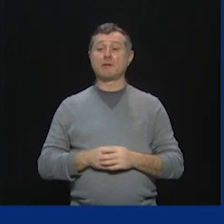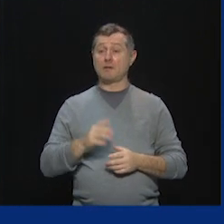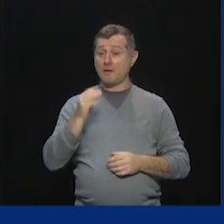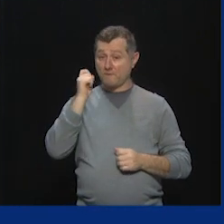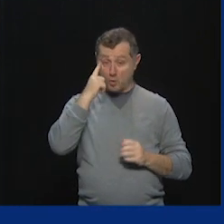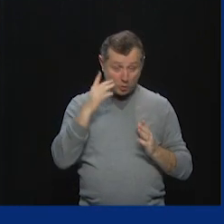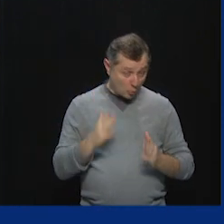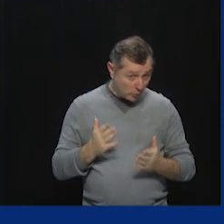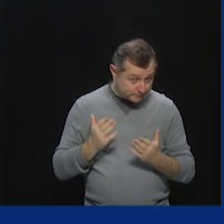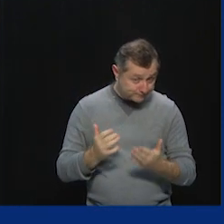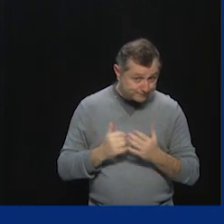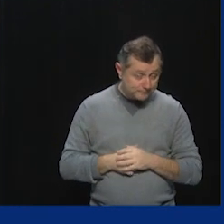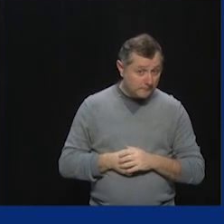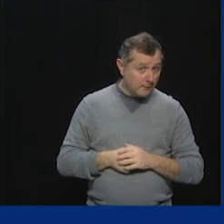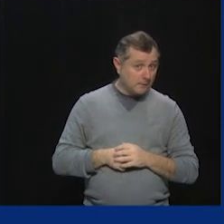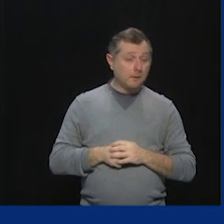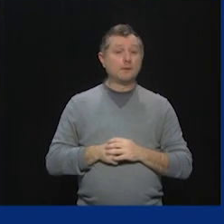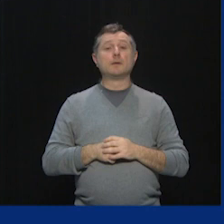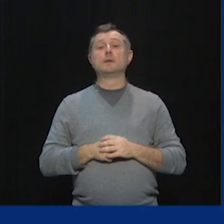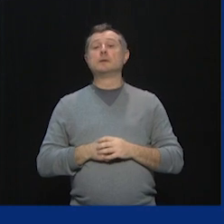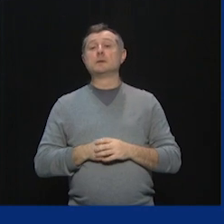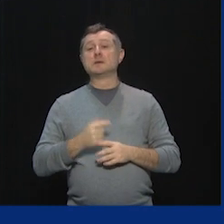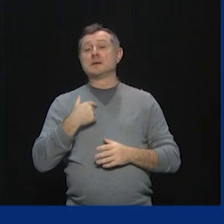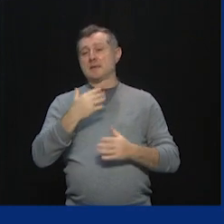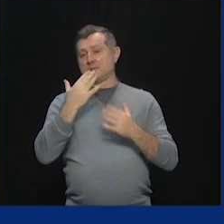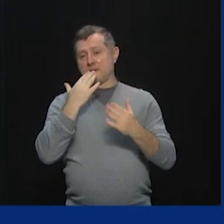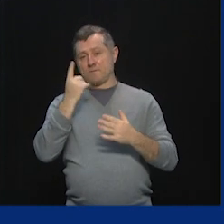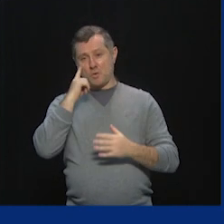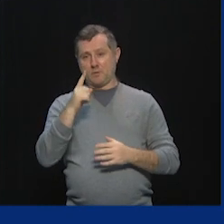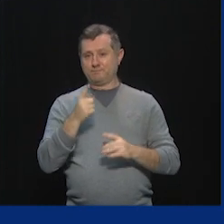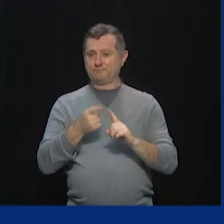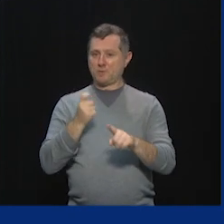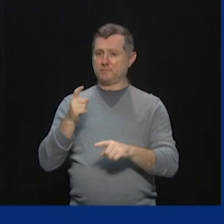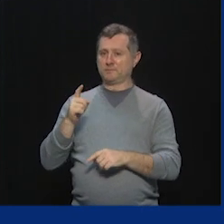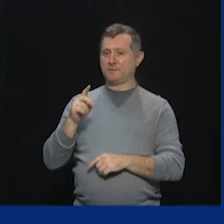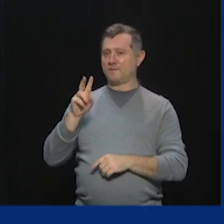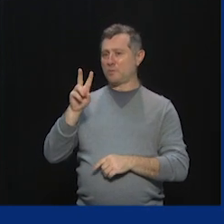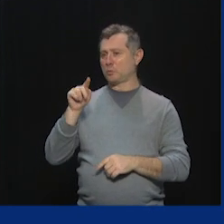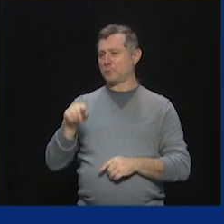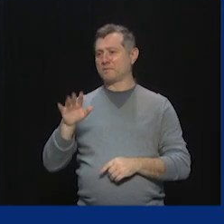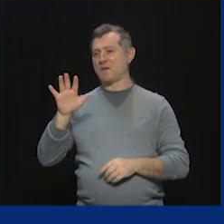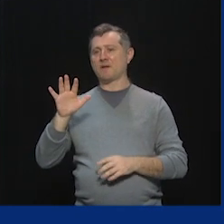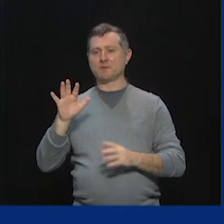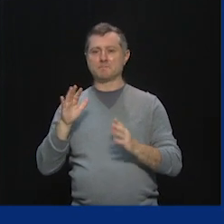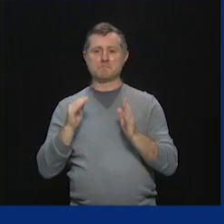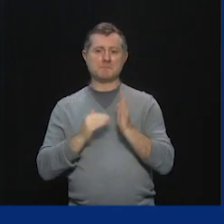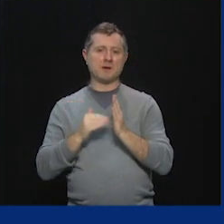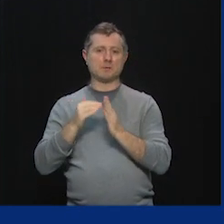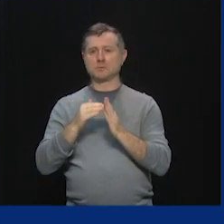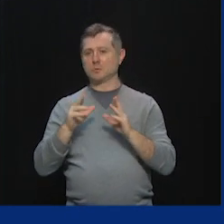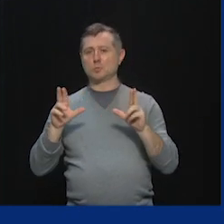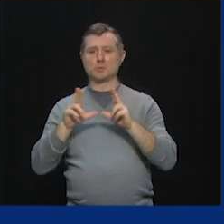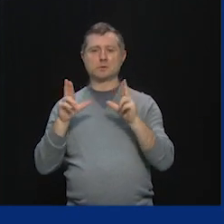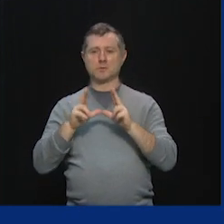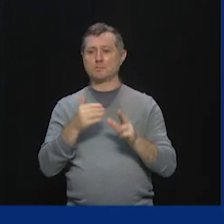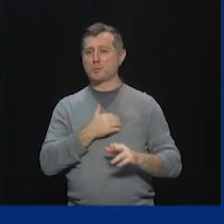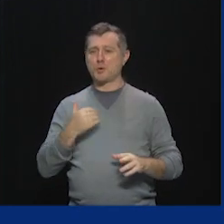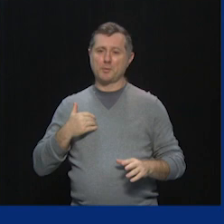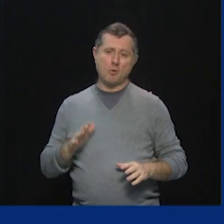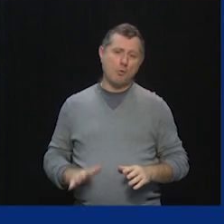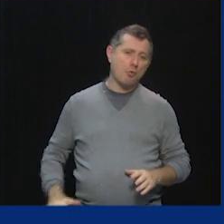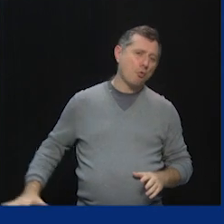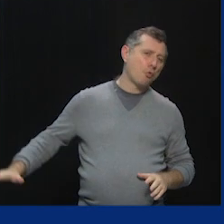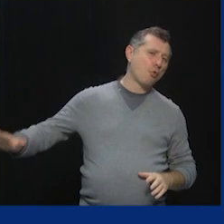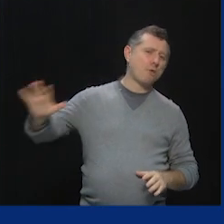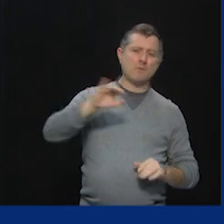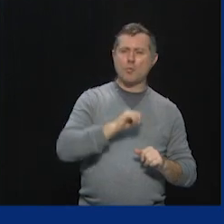the 2.5 million union members in the state that I have the honor to represent, really on behalf of all working men and women in this state, from